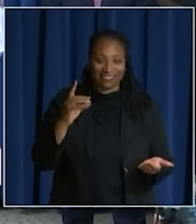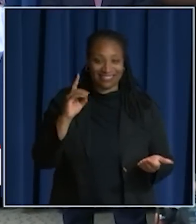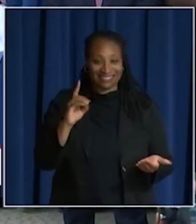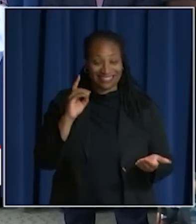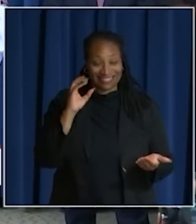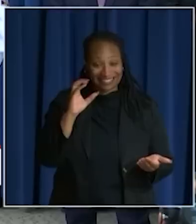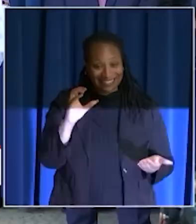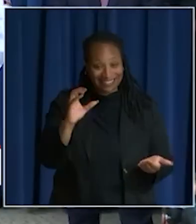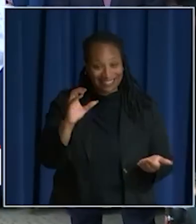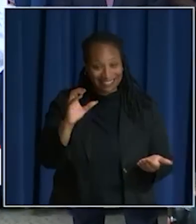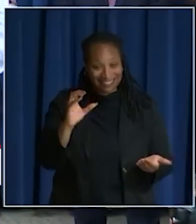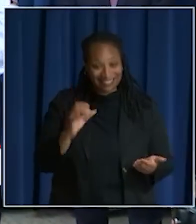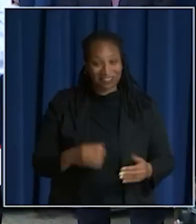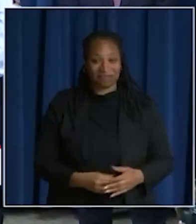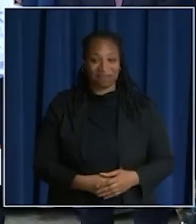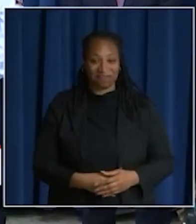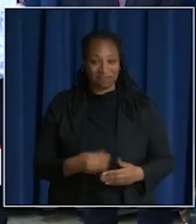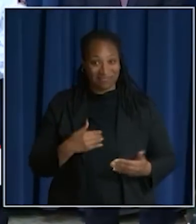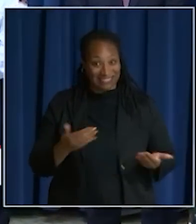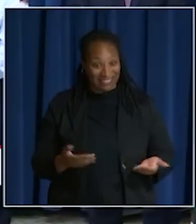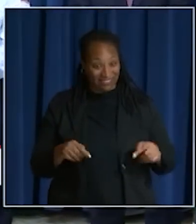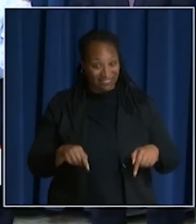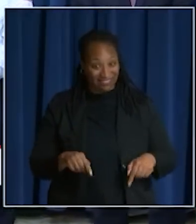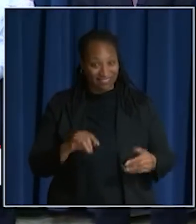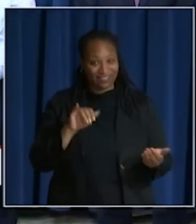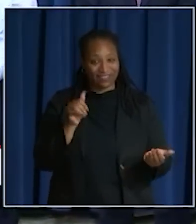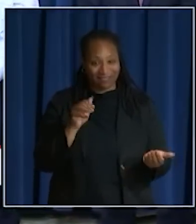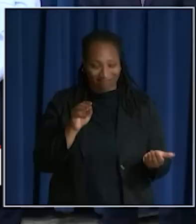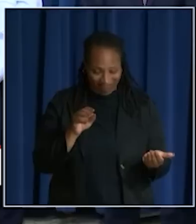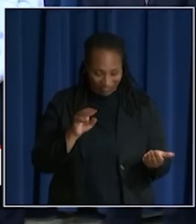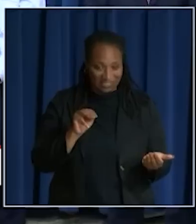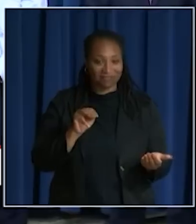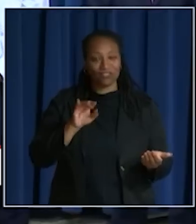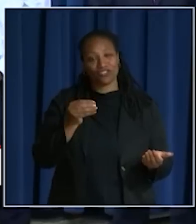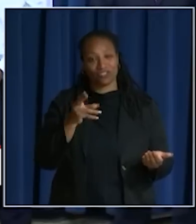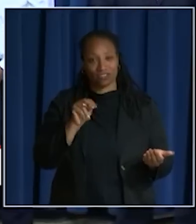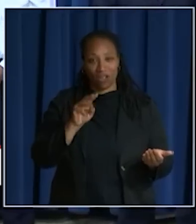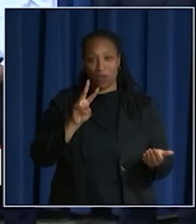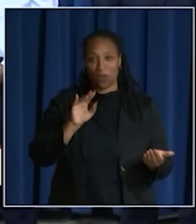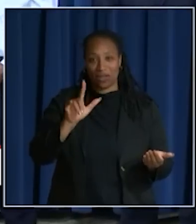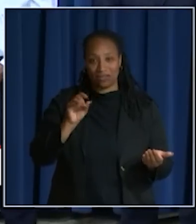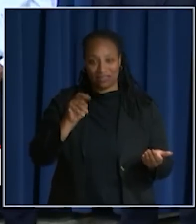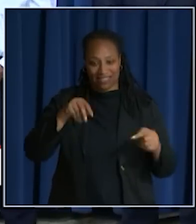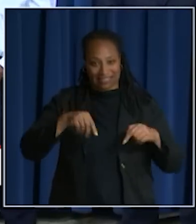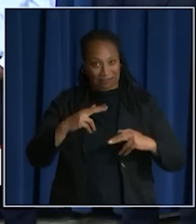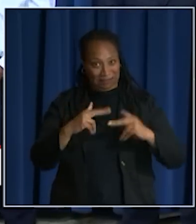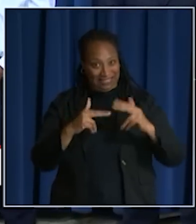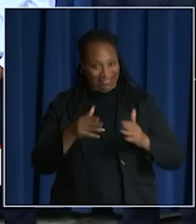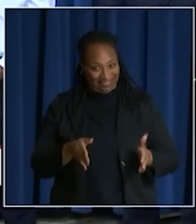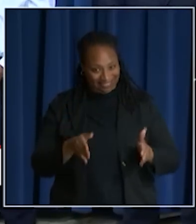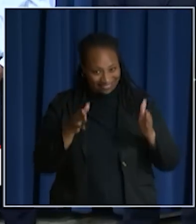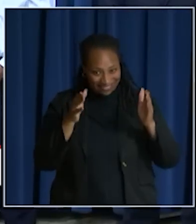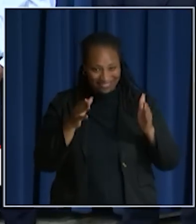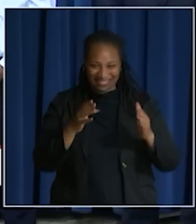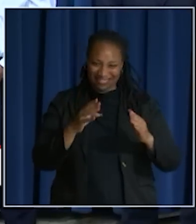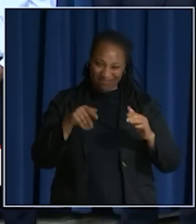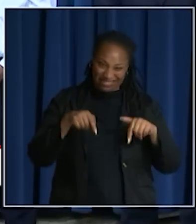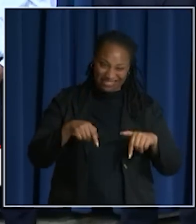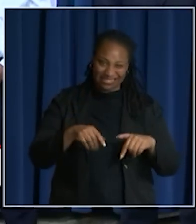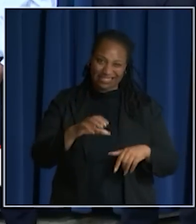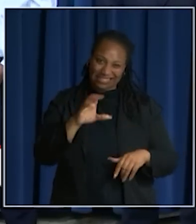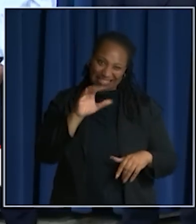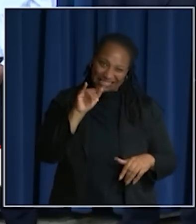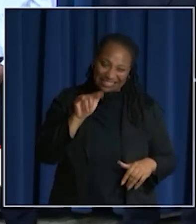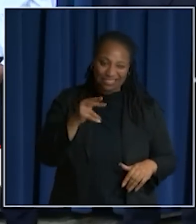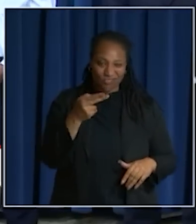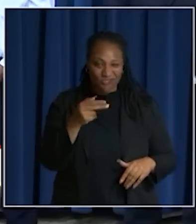John A. Wilson Building, our city hall, to address today's announcement from the White House. So I'll have a